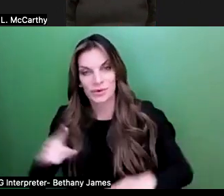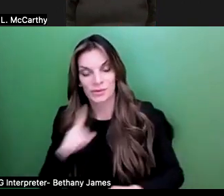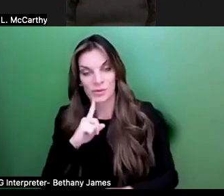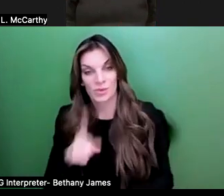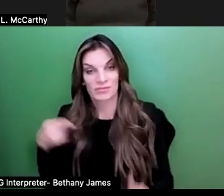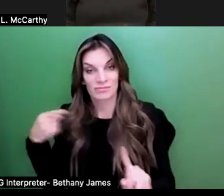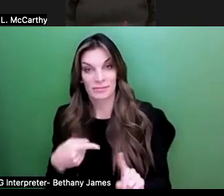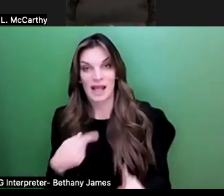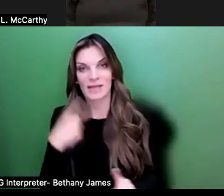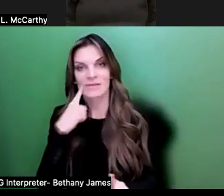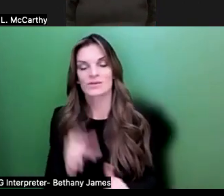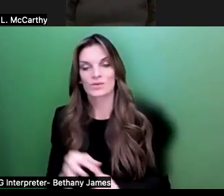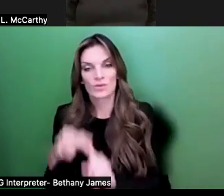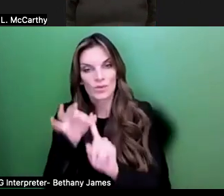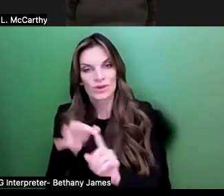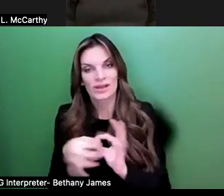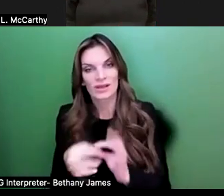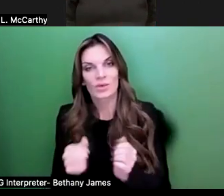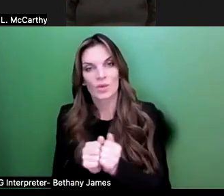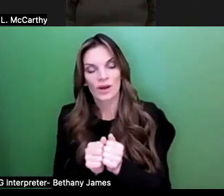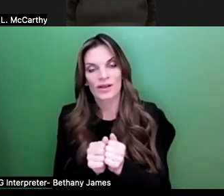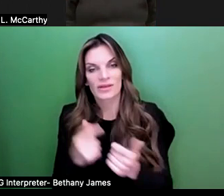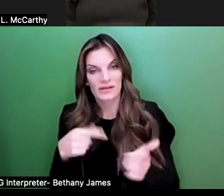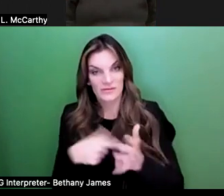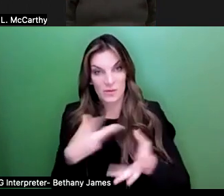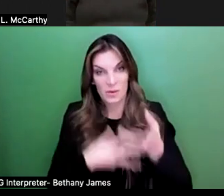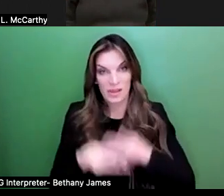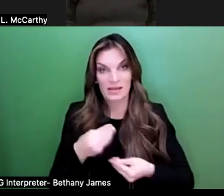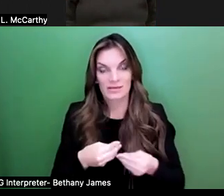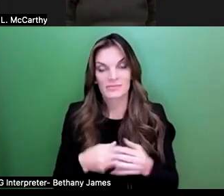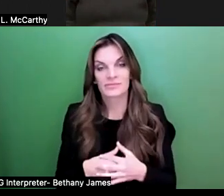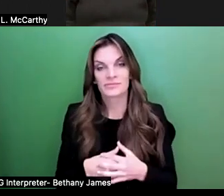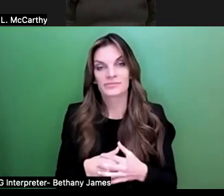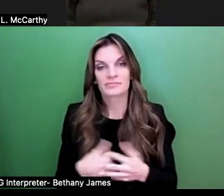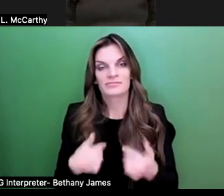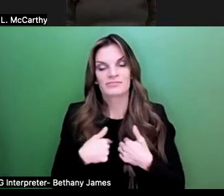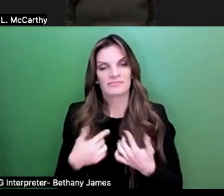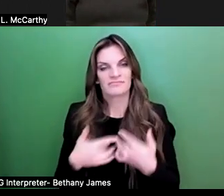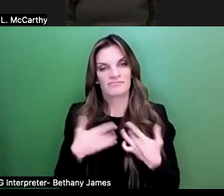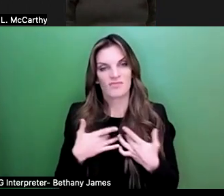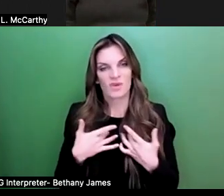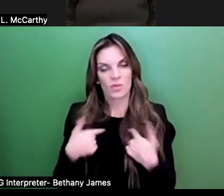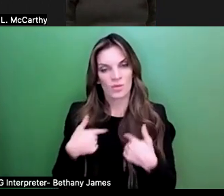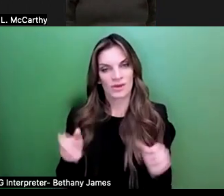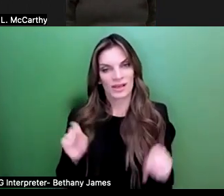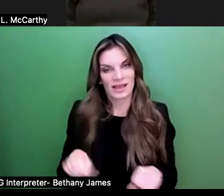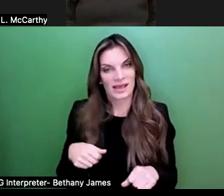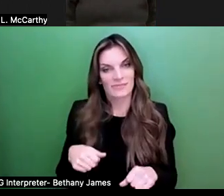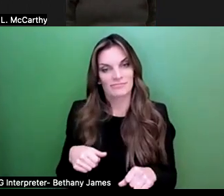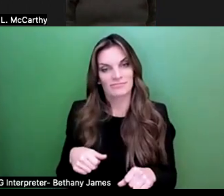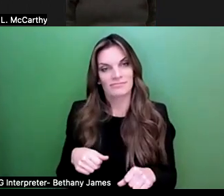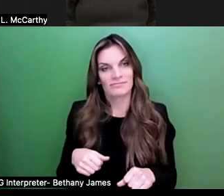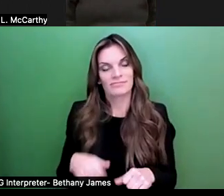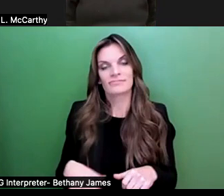is unique in regards to speaking about affordability, I think that we can find opportunities to